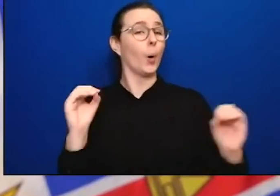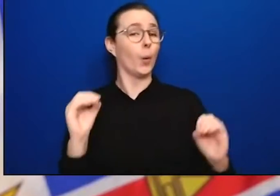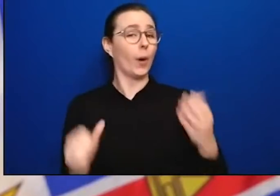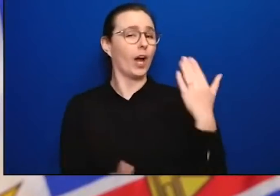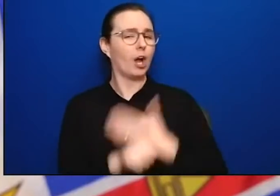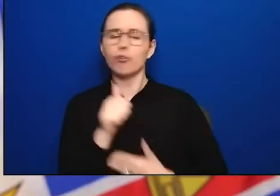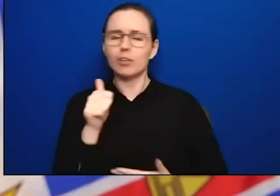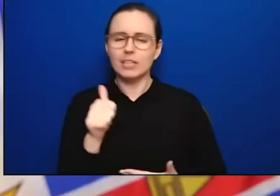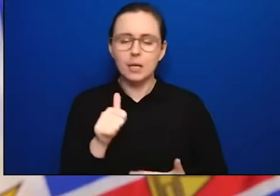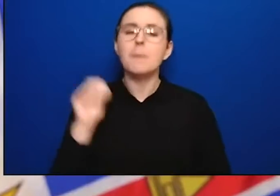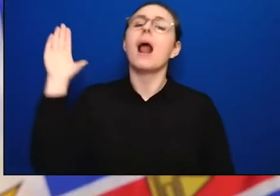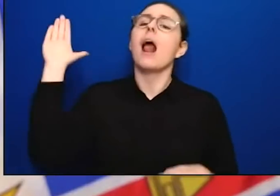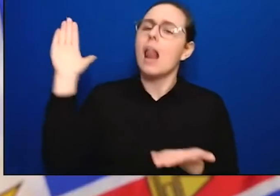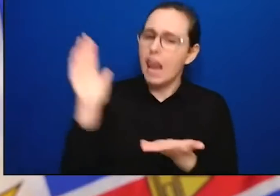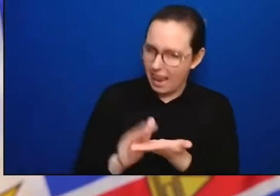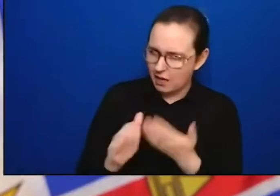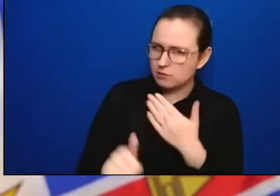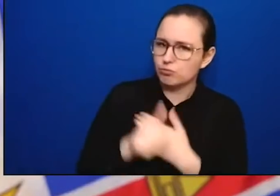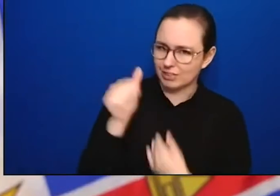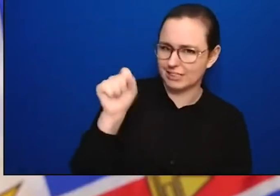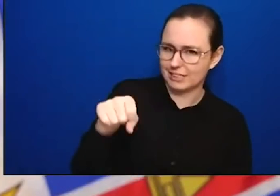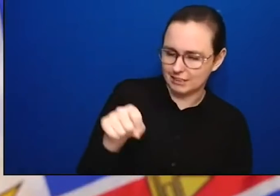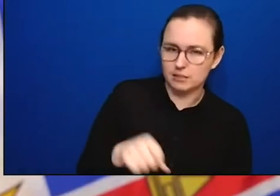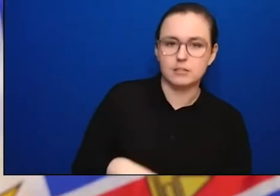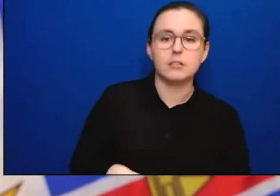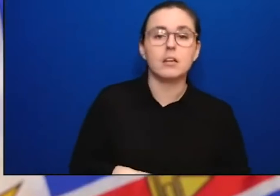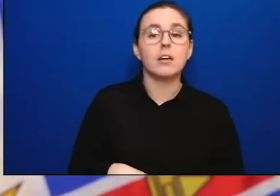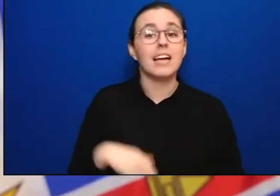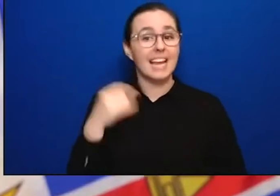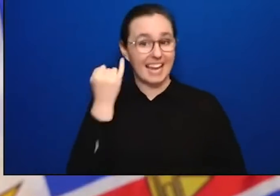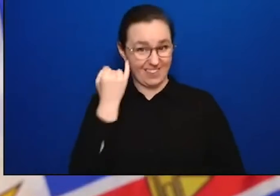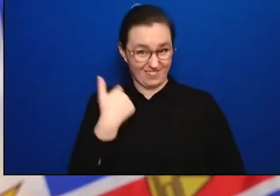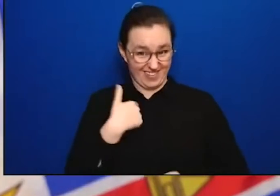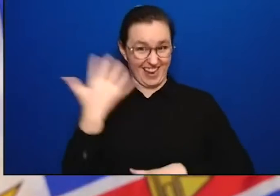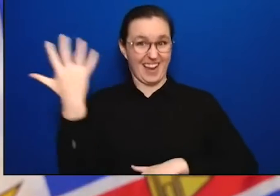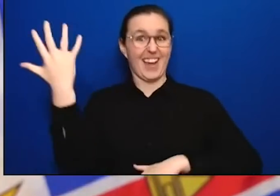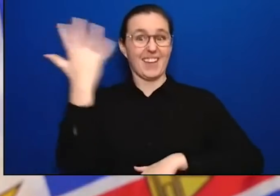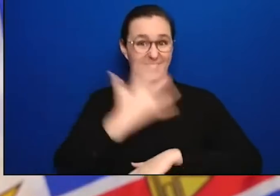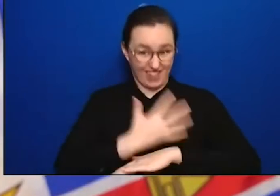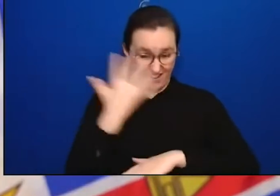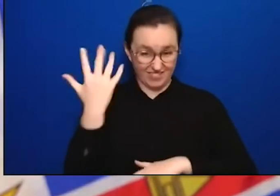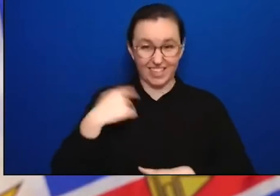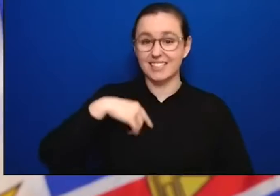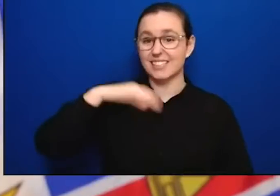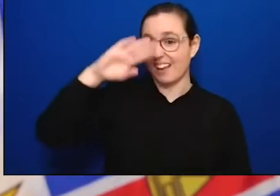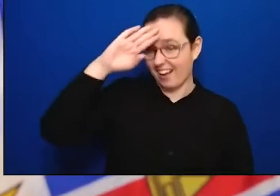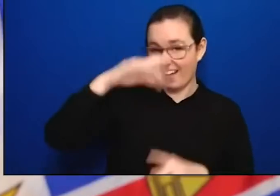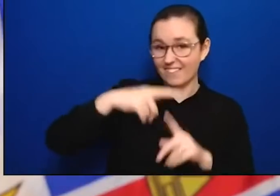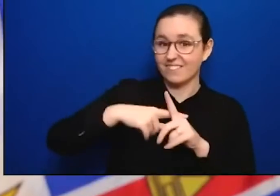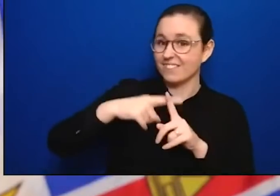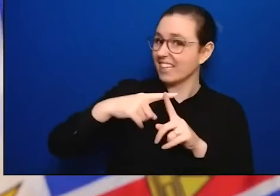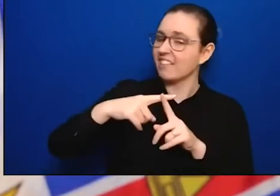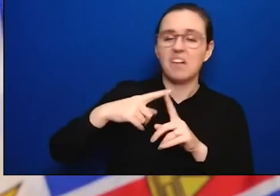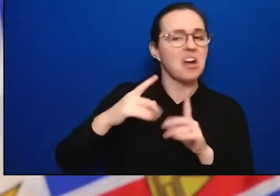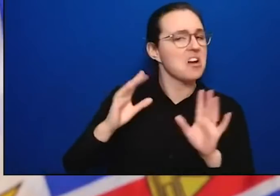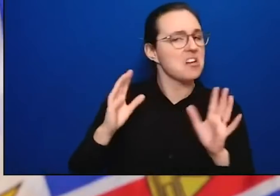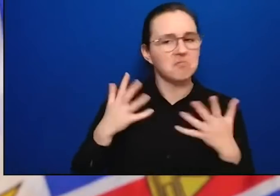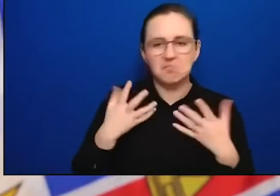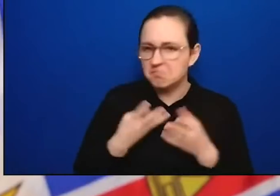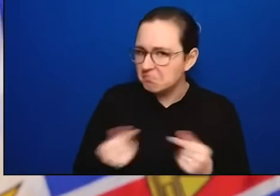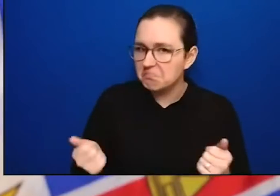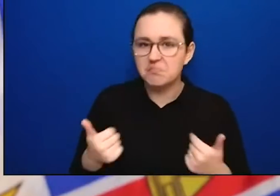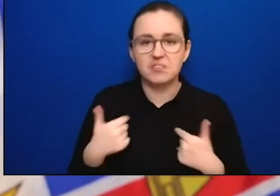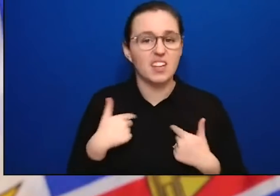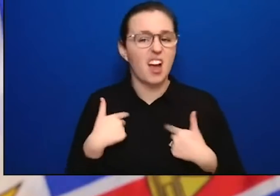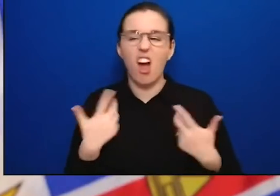days, then you can go back to activities, but it's not back to everything all at once. We still need to realize that we may